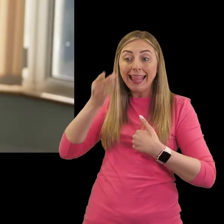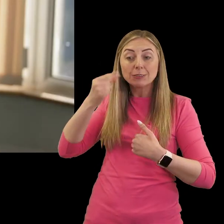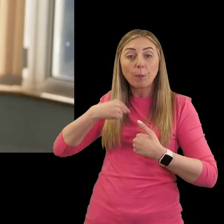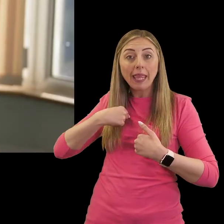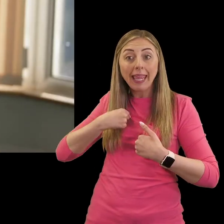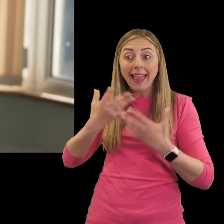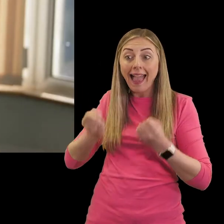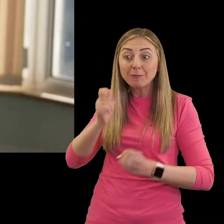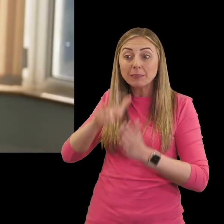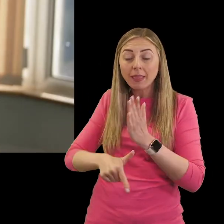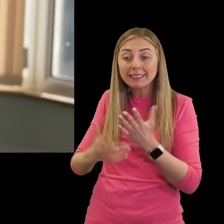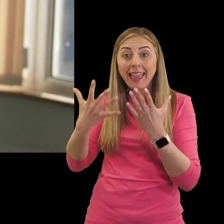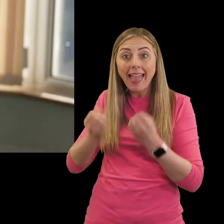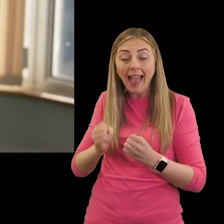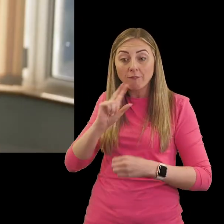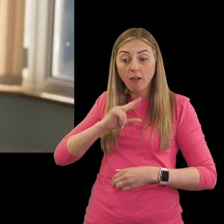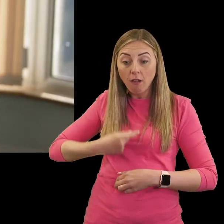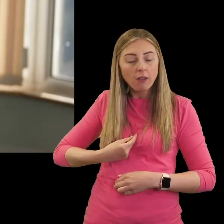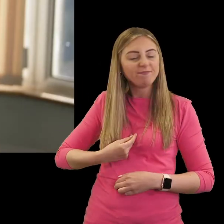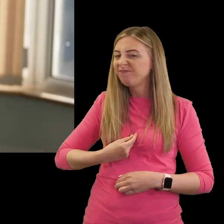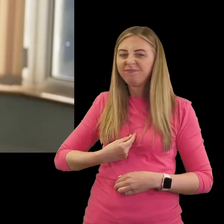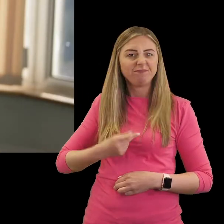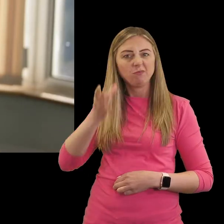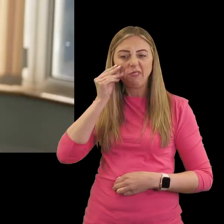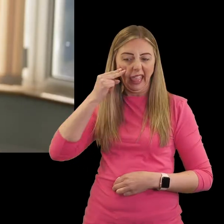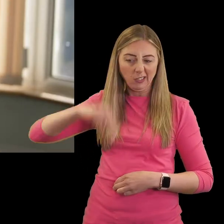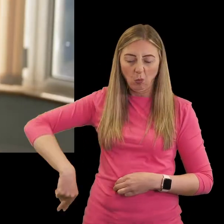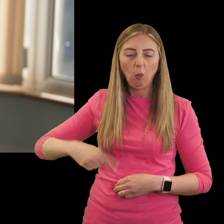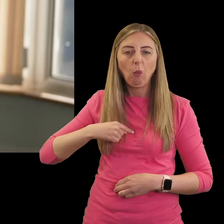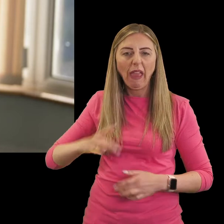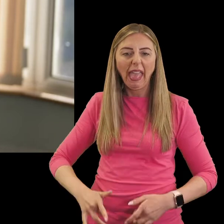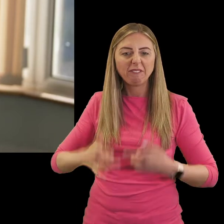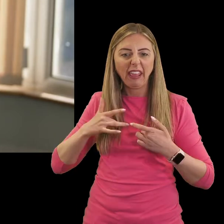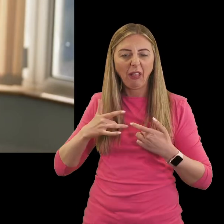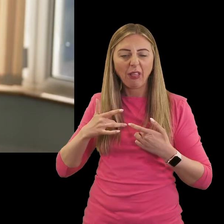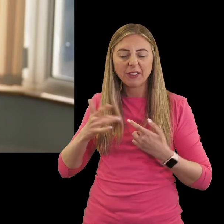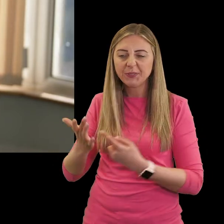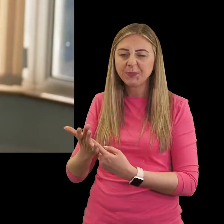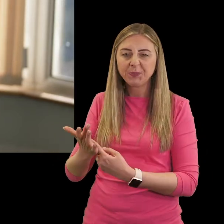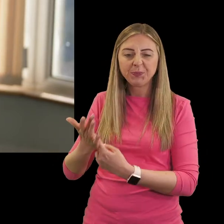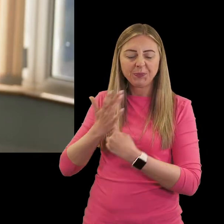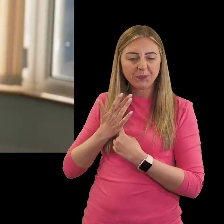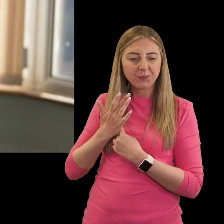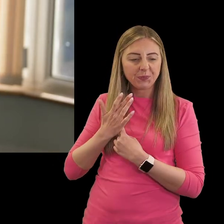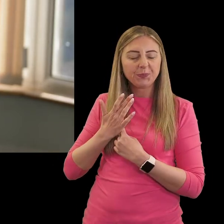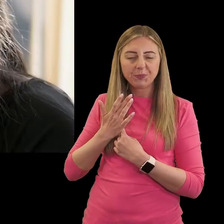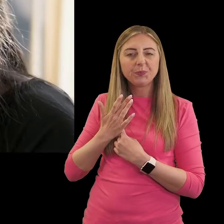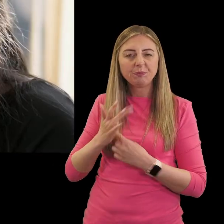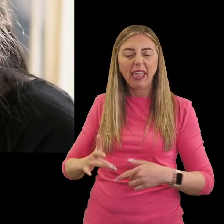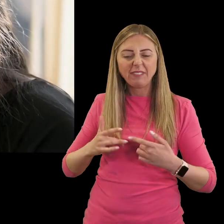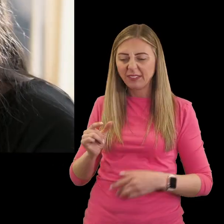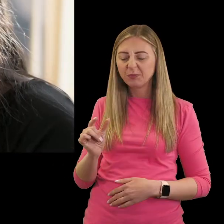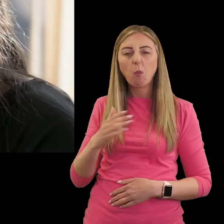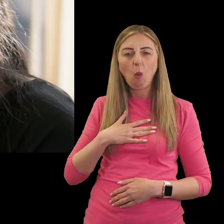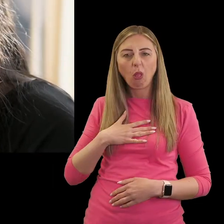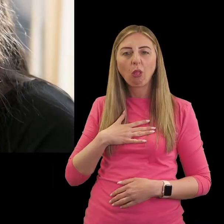to. I was made to feel quite small by the whole experience.